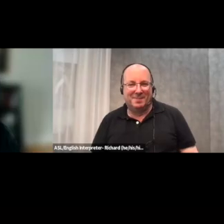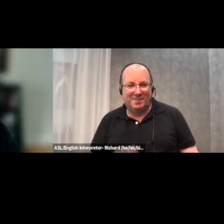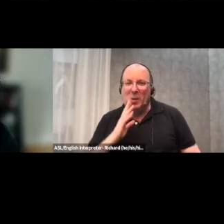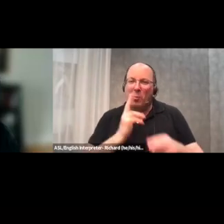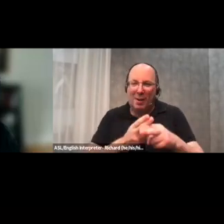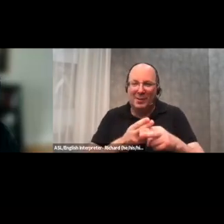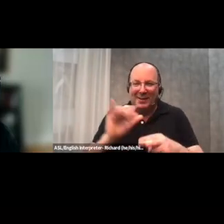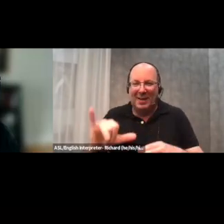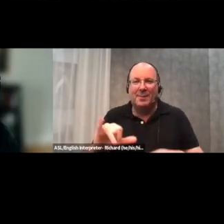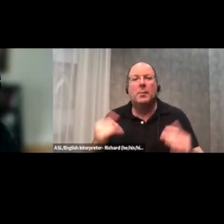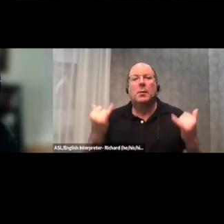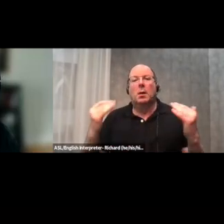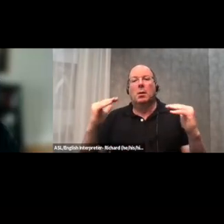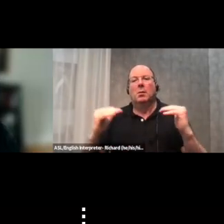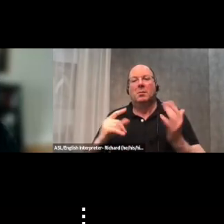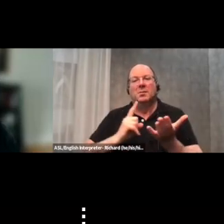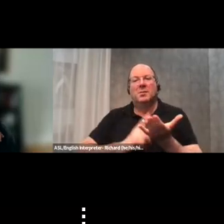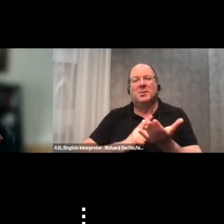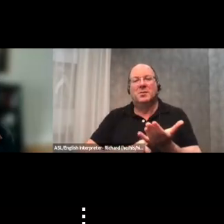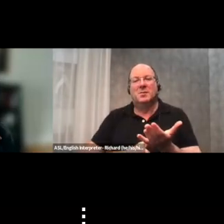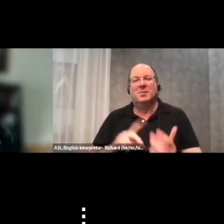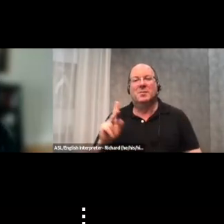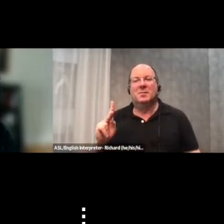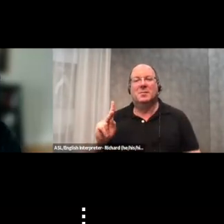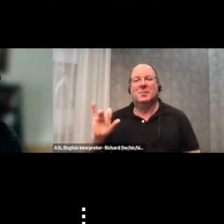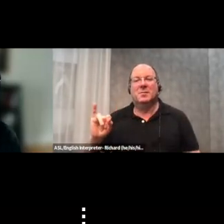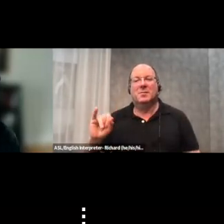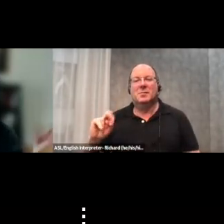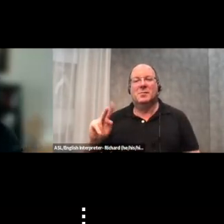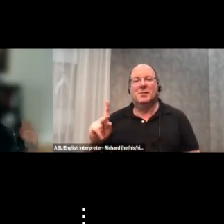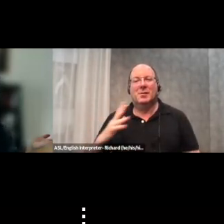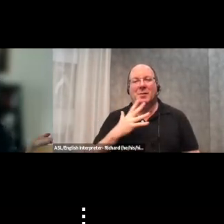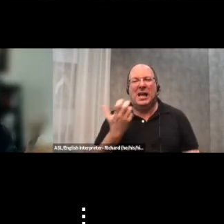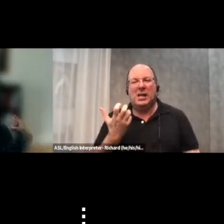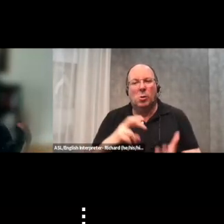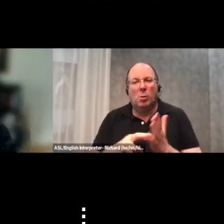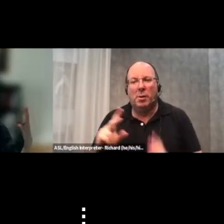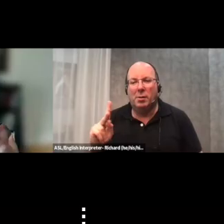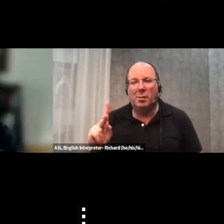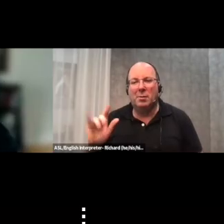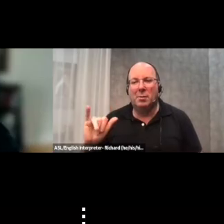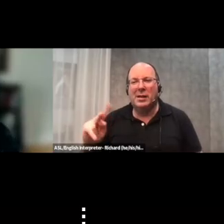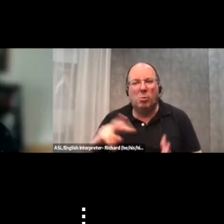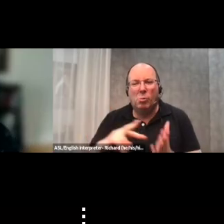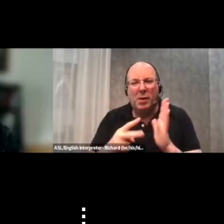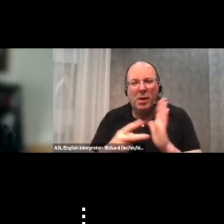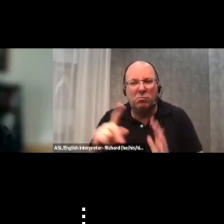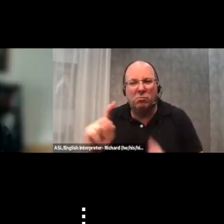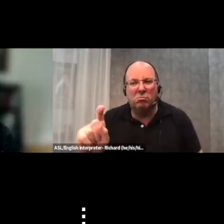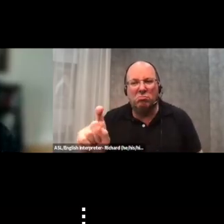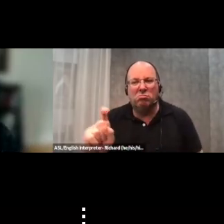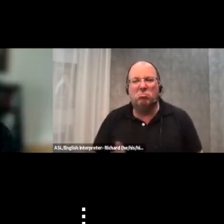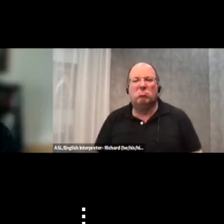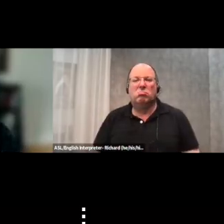All right. So now we get to talk about kink. What is kink? What do y'all think kink is?